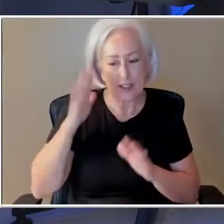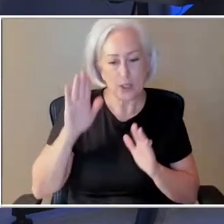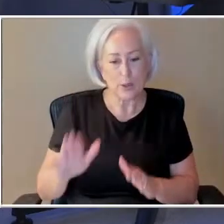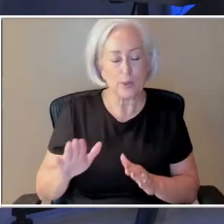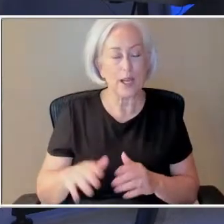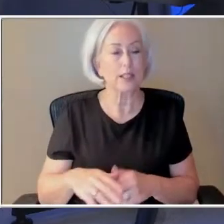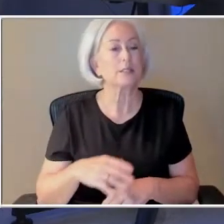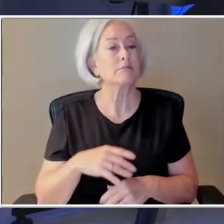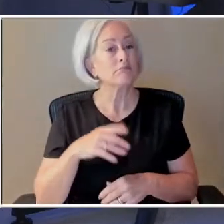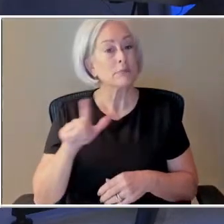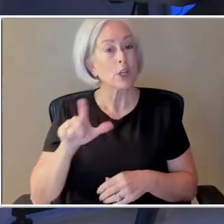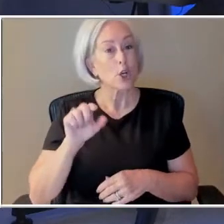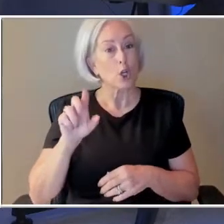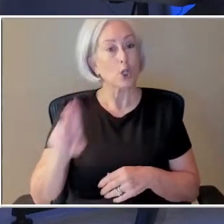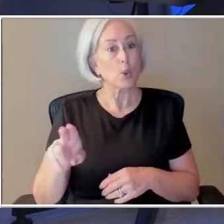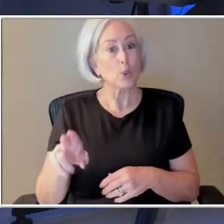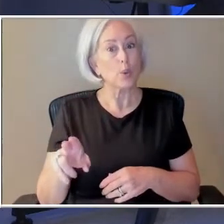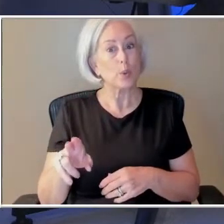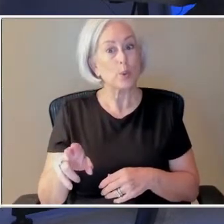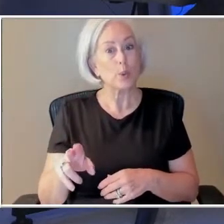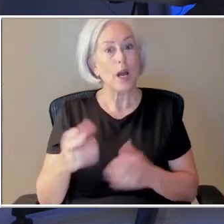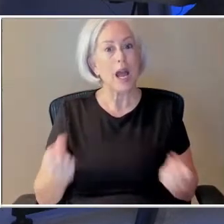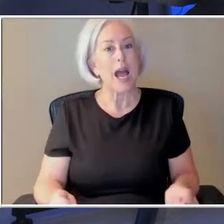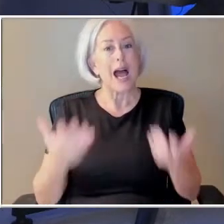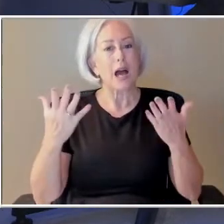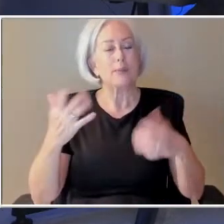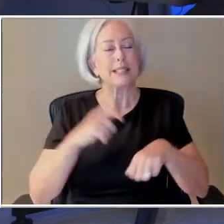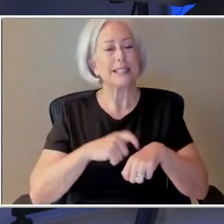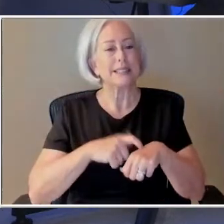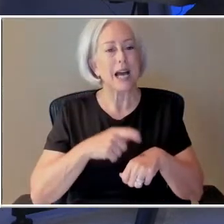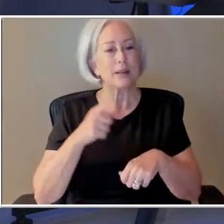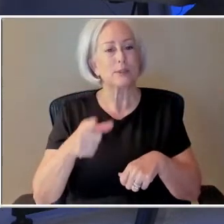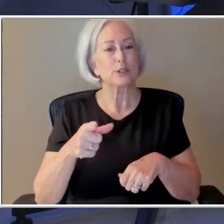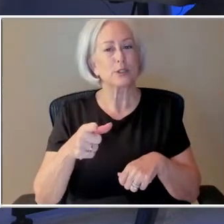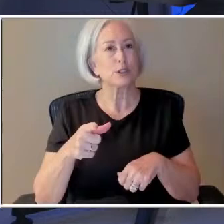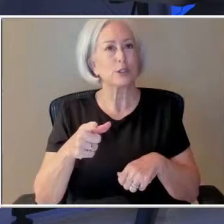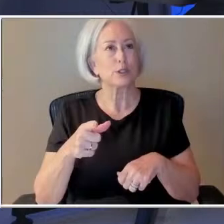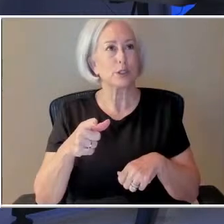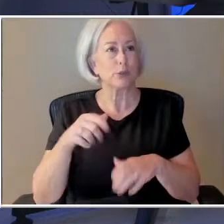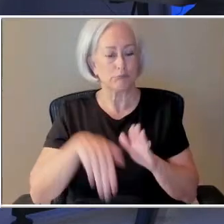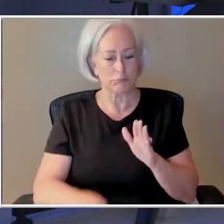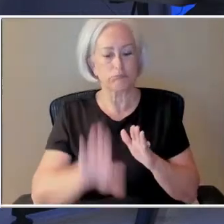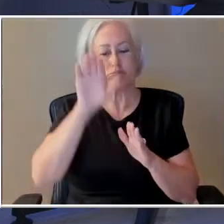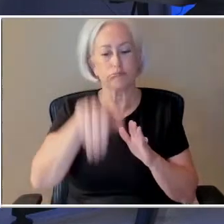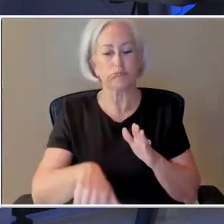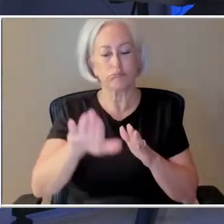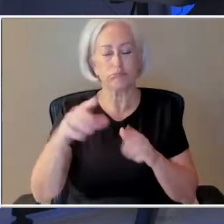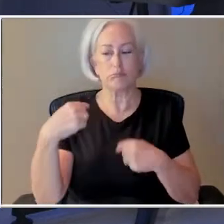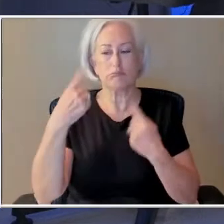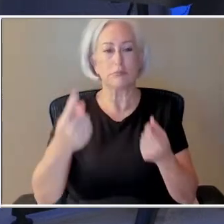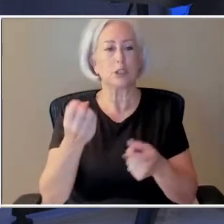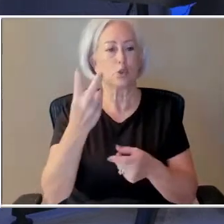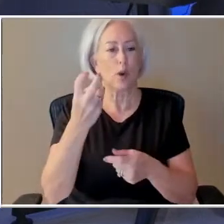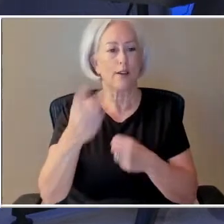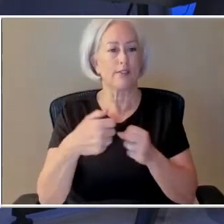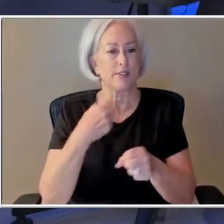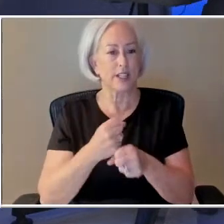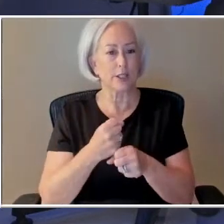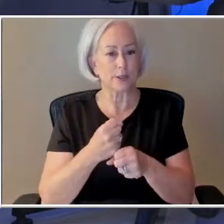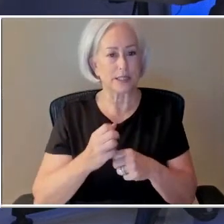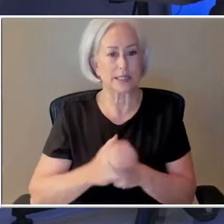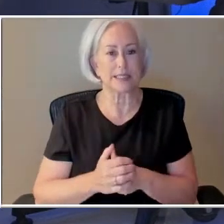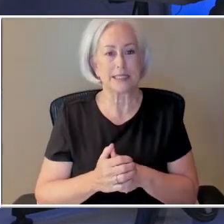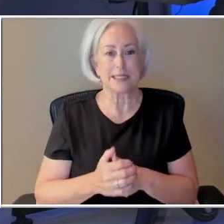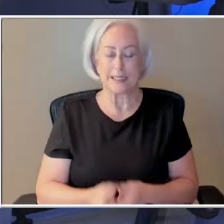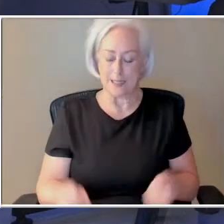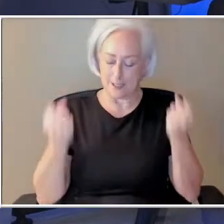Lou. How many ups and downs have you been through over the past 12 years since your diagnosis? There have been so